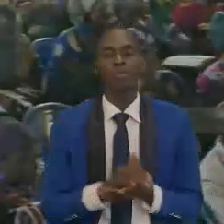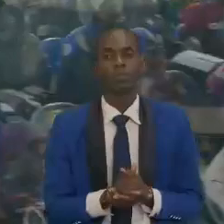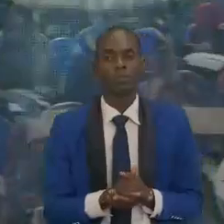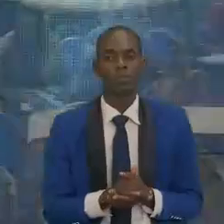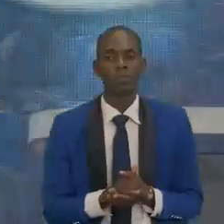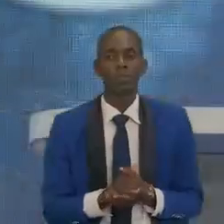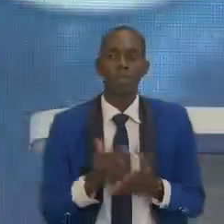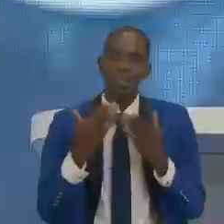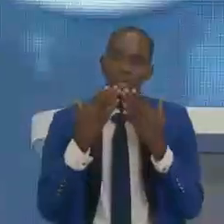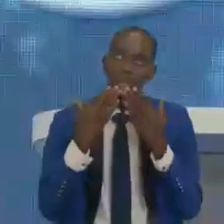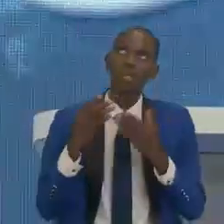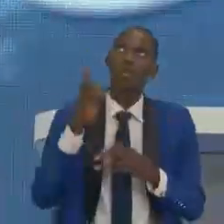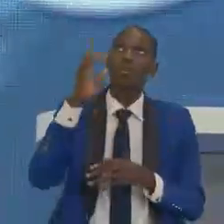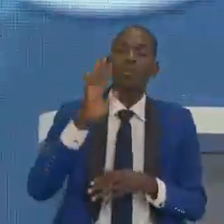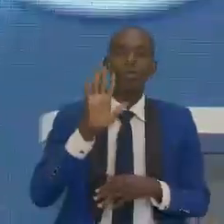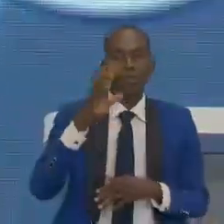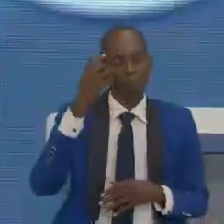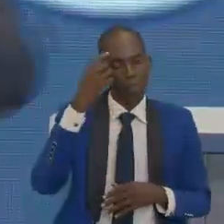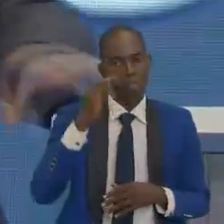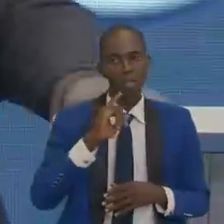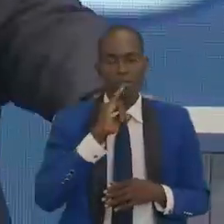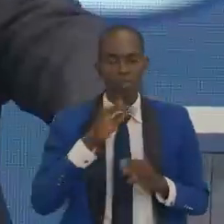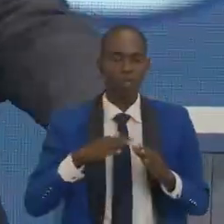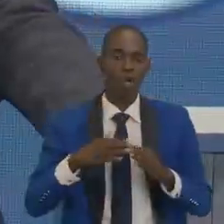Thank God your mind is open.